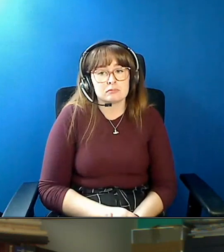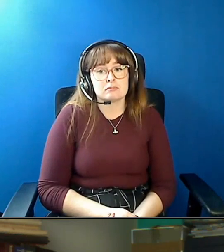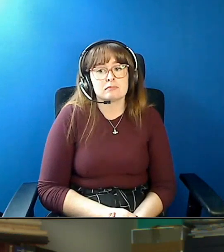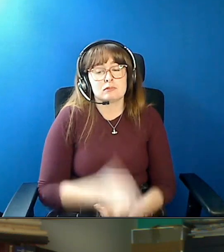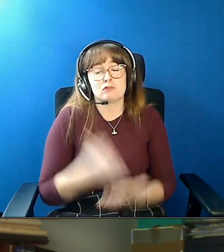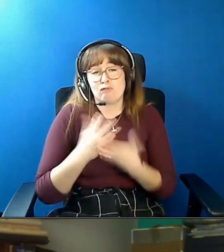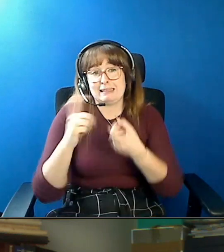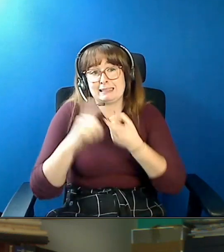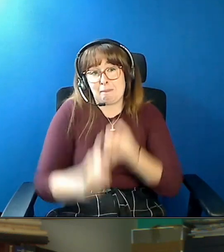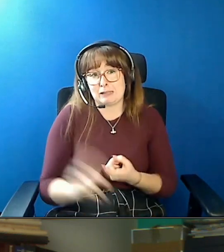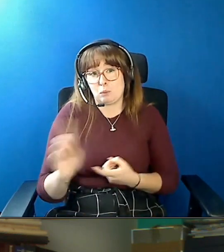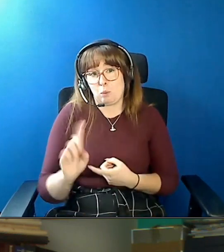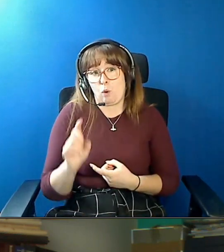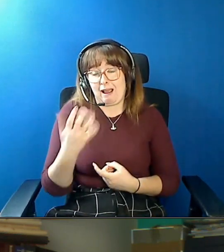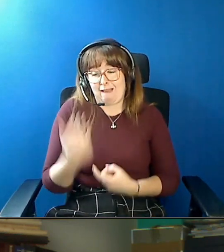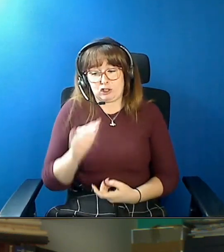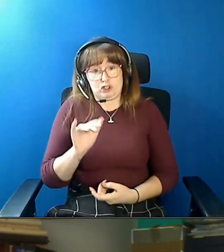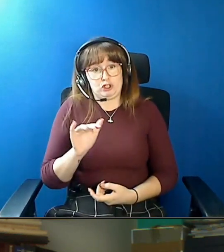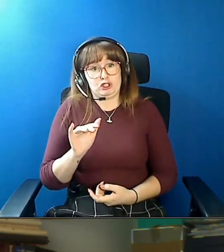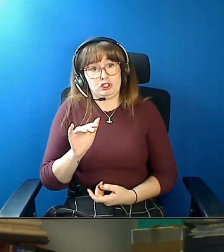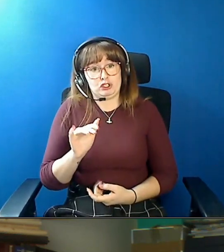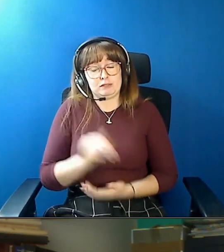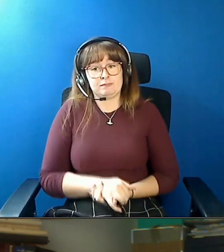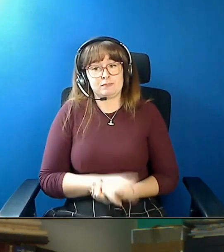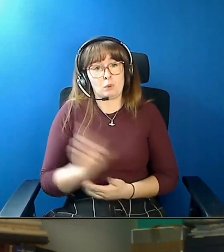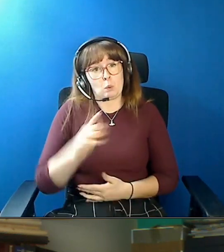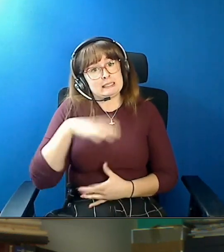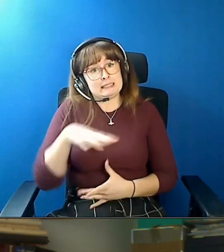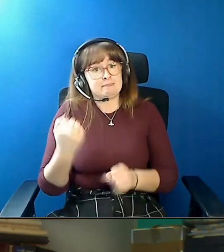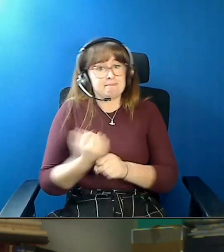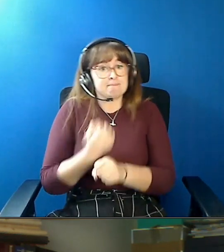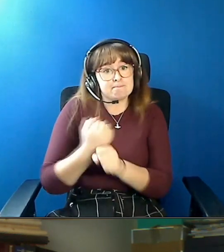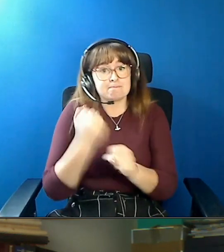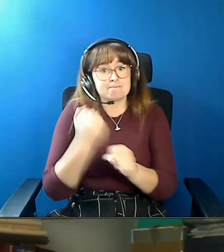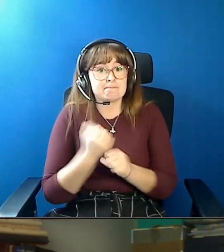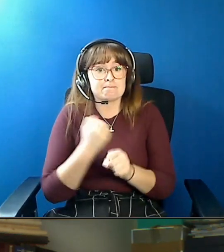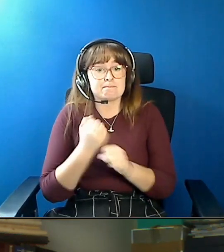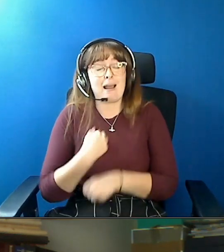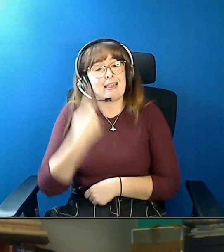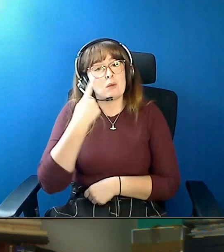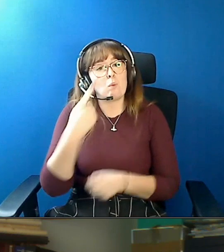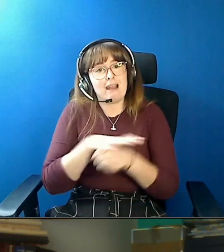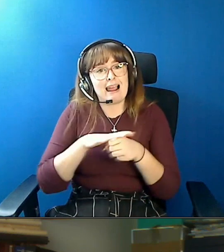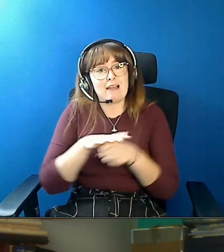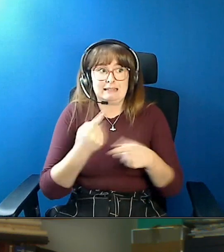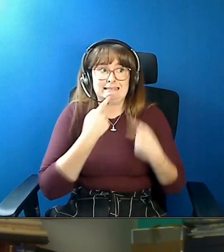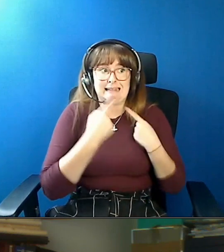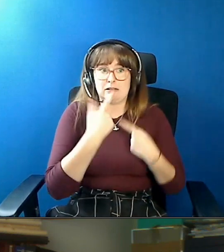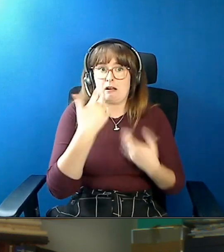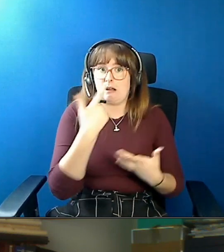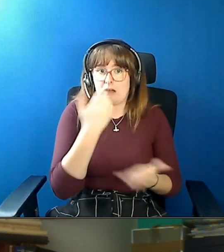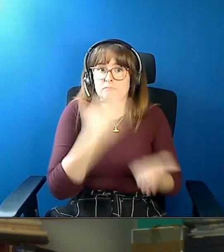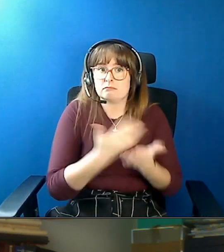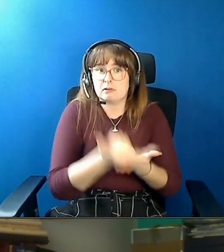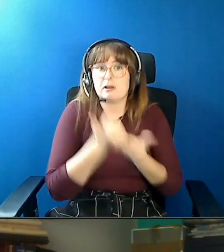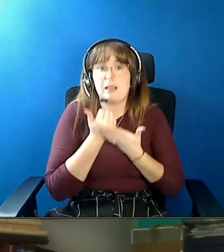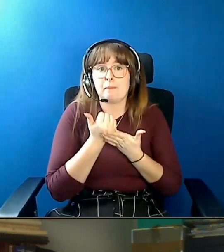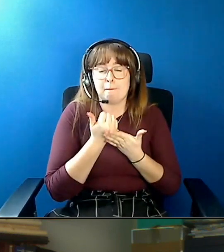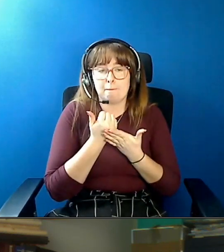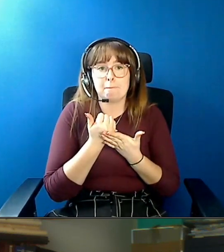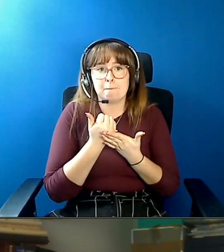and exactly the type of intervention you need to undertake in those properties. But I think that's one area where the data can help as well, is identifying those